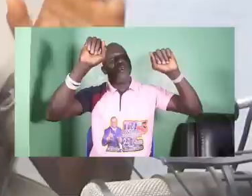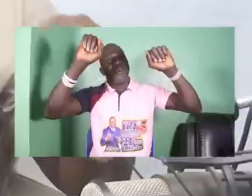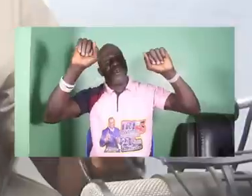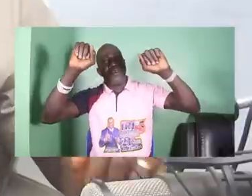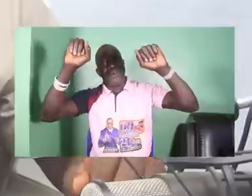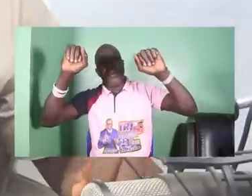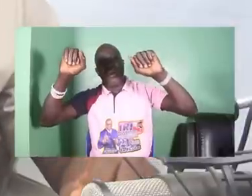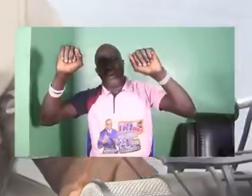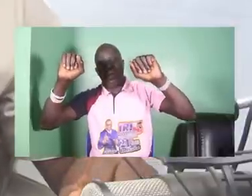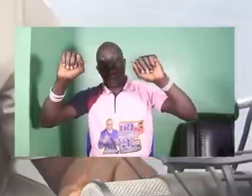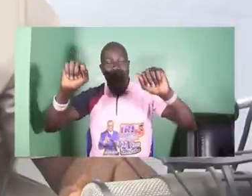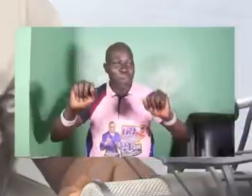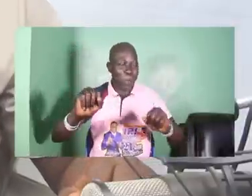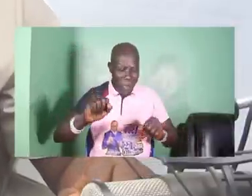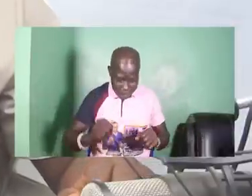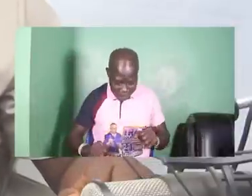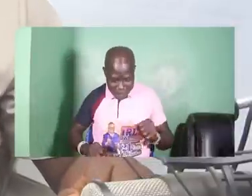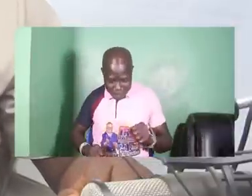ogo